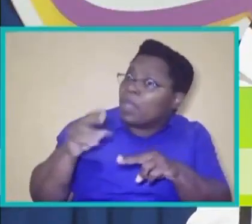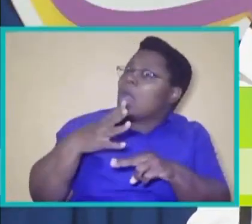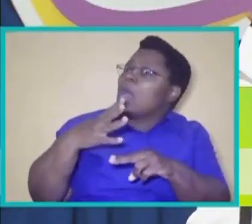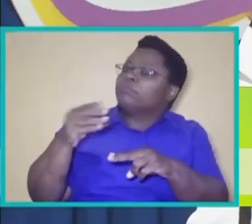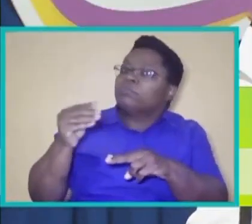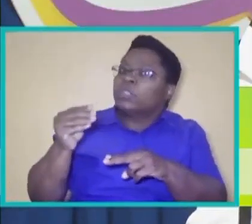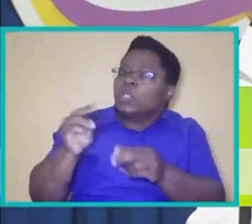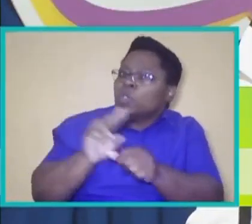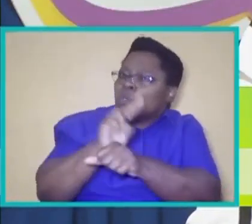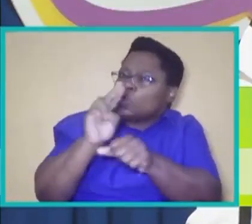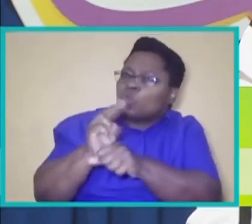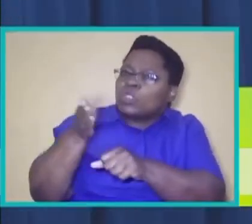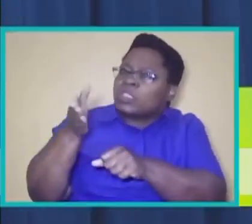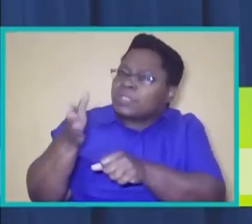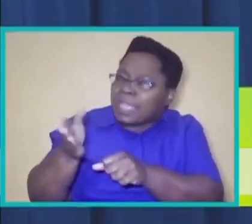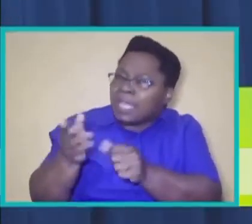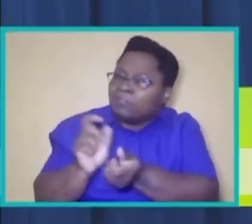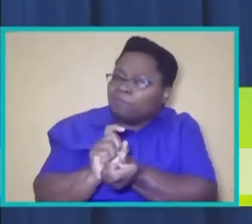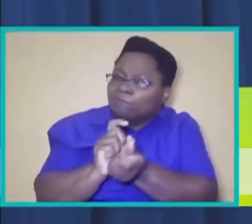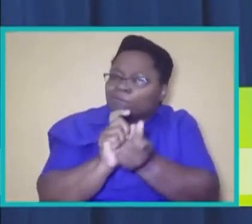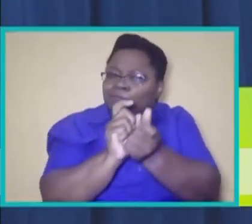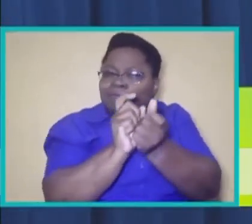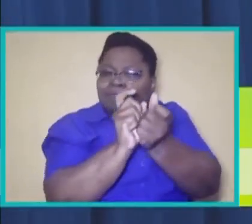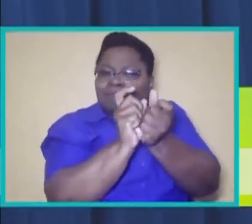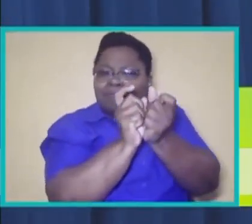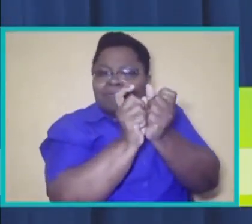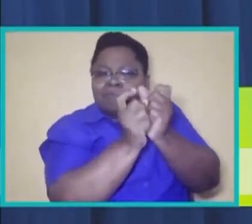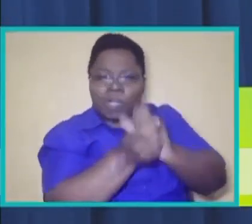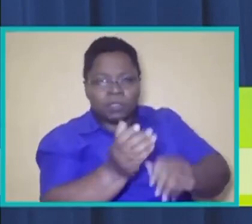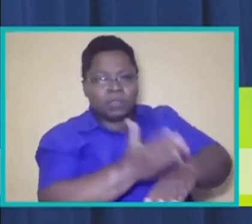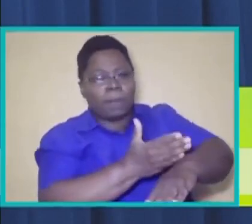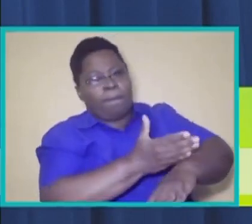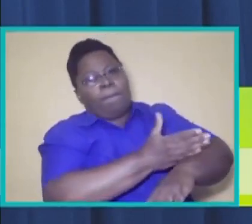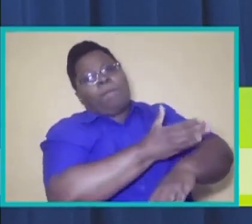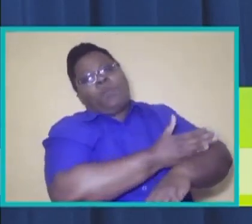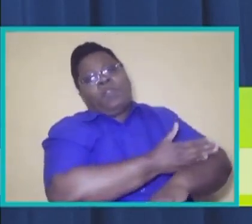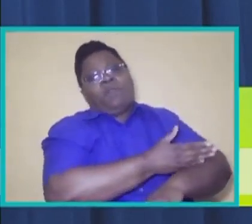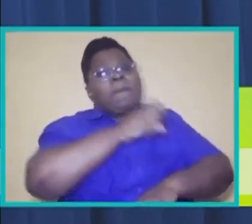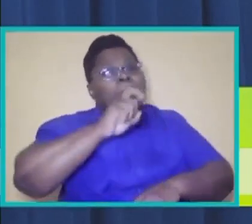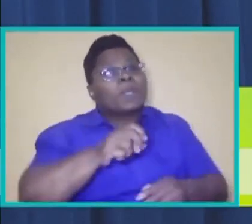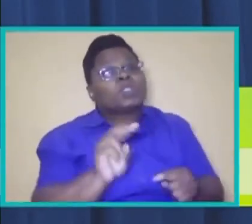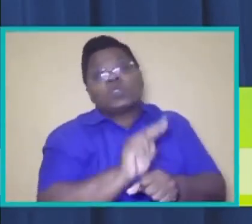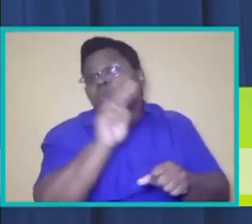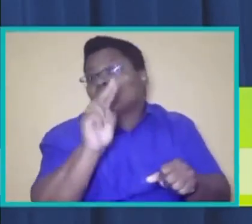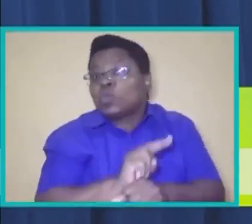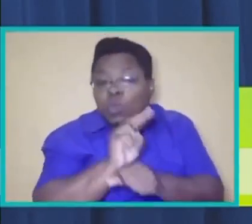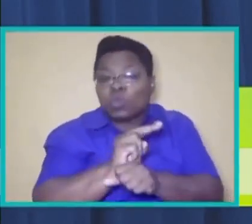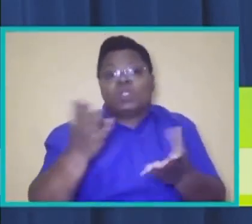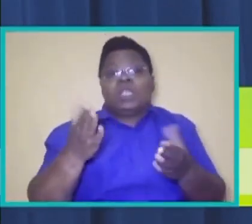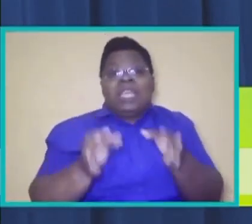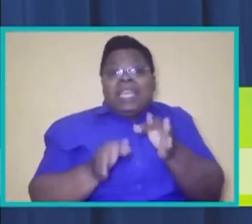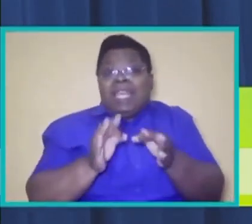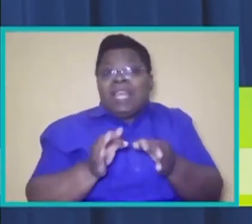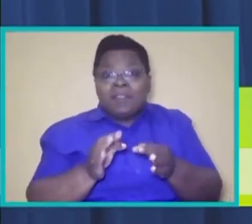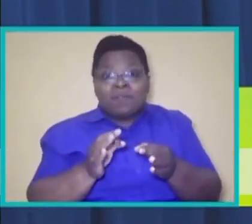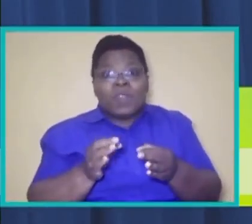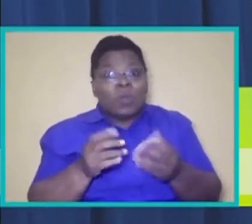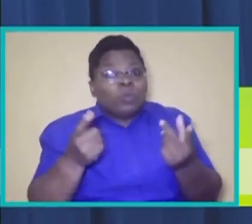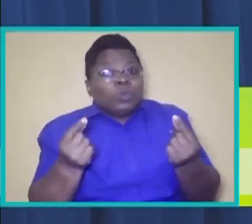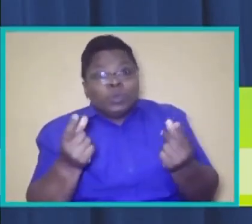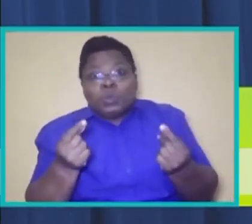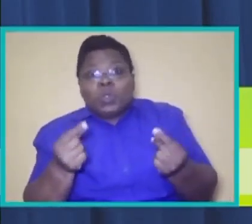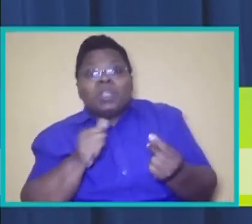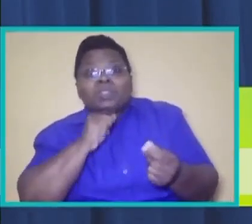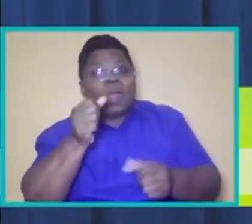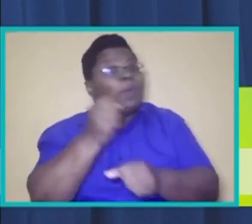words, we have to start questioning. If what we are doing is not working, then we have to start using that information. If this is not